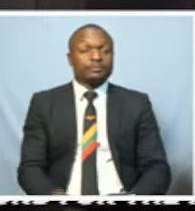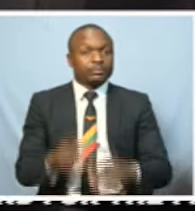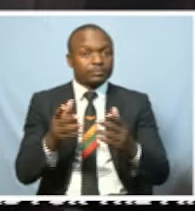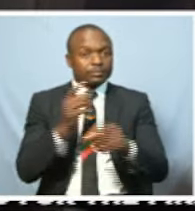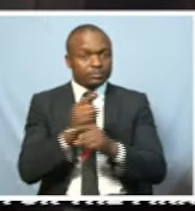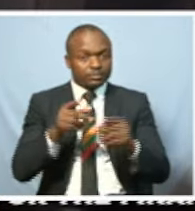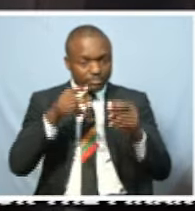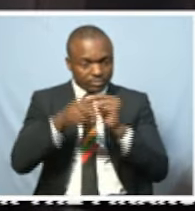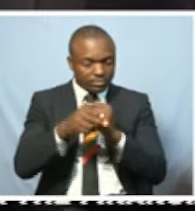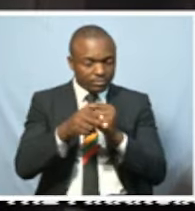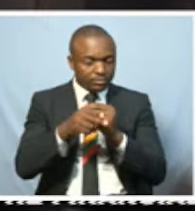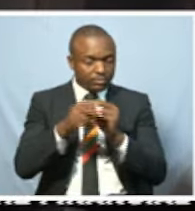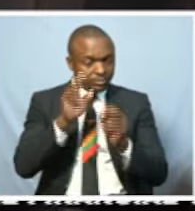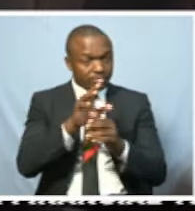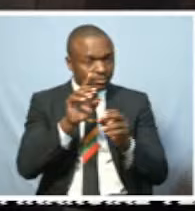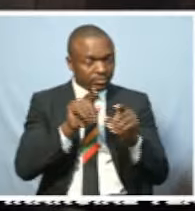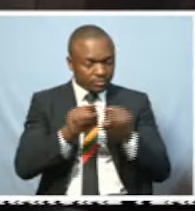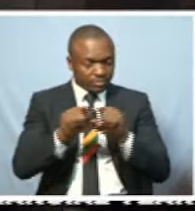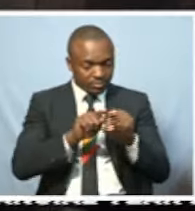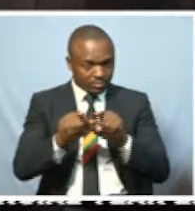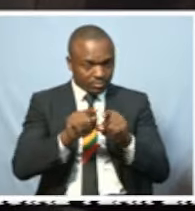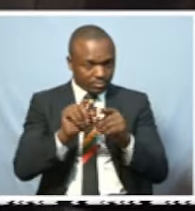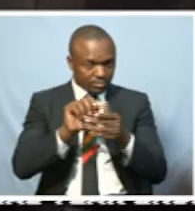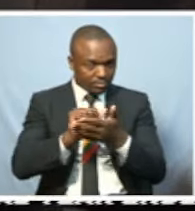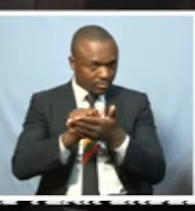terminated your bid evaluation award?